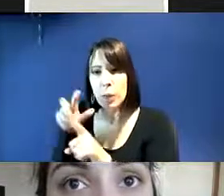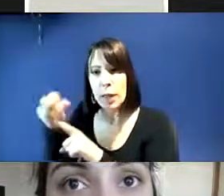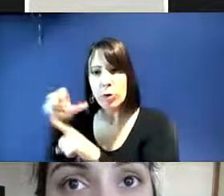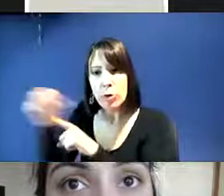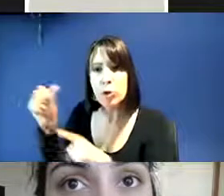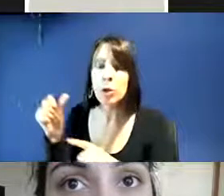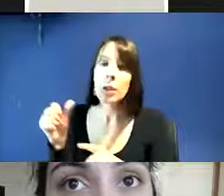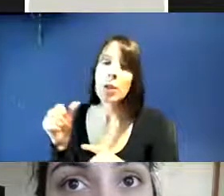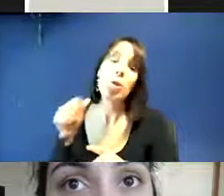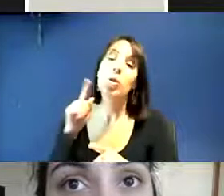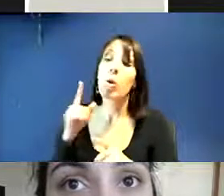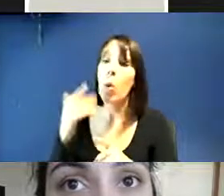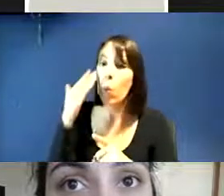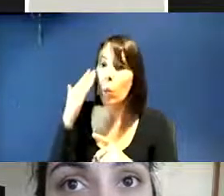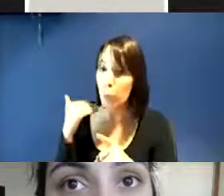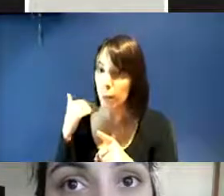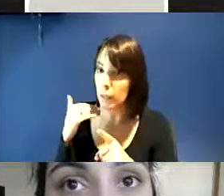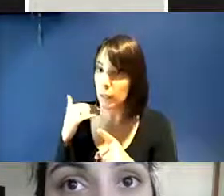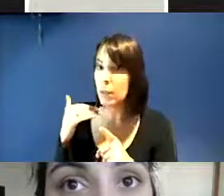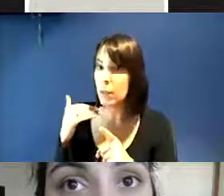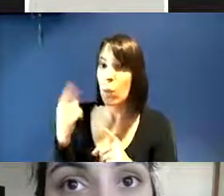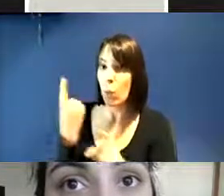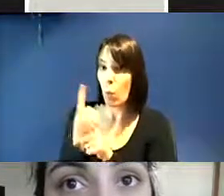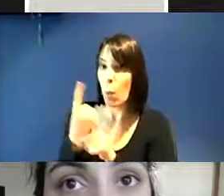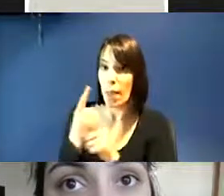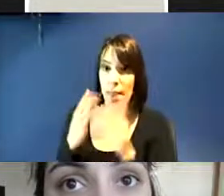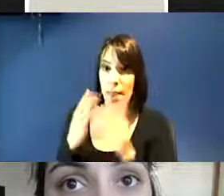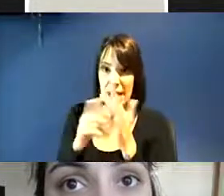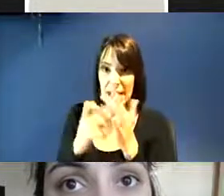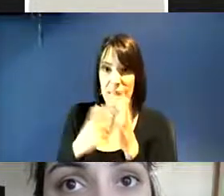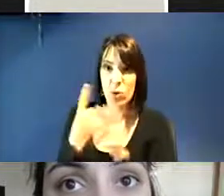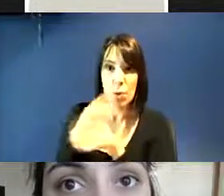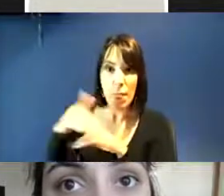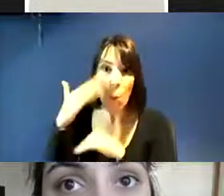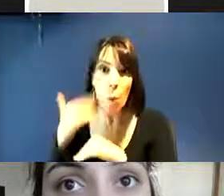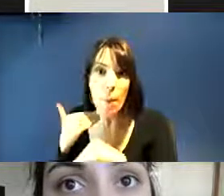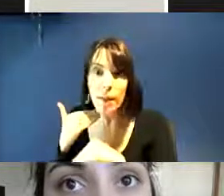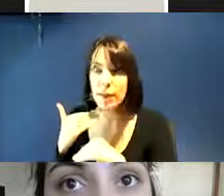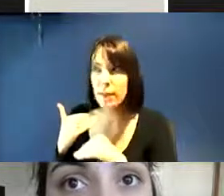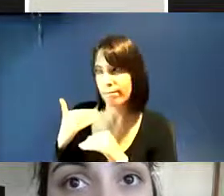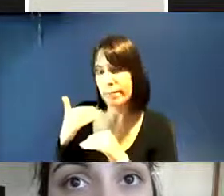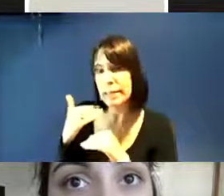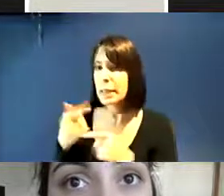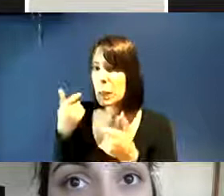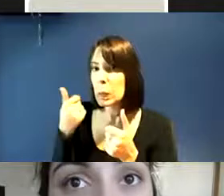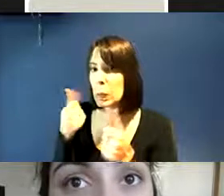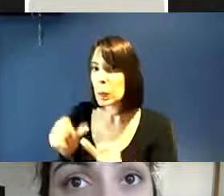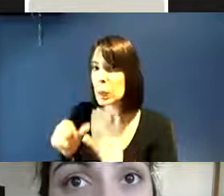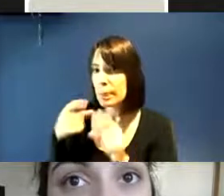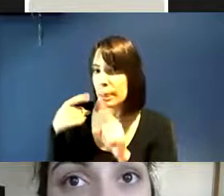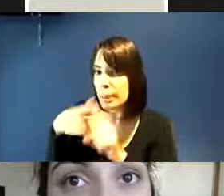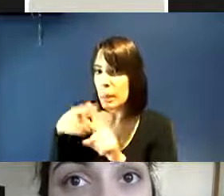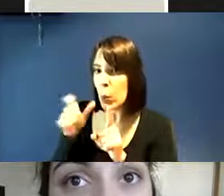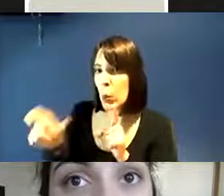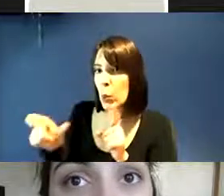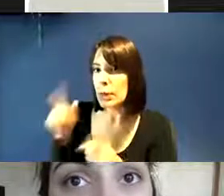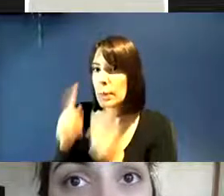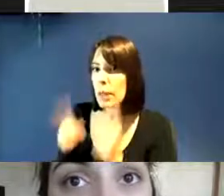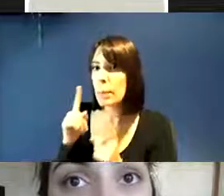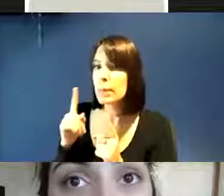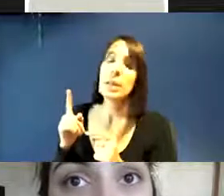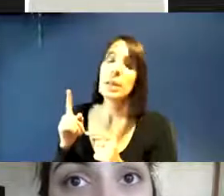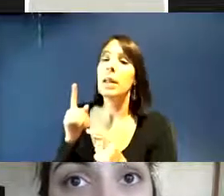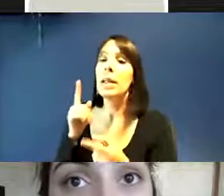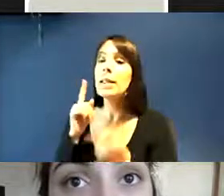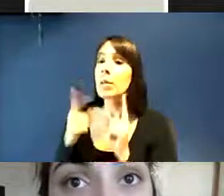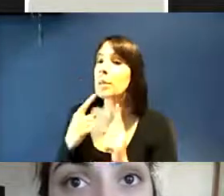of violence? We are often told that the woman with the disability has a low